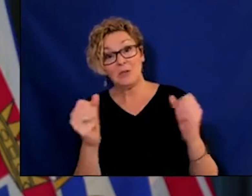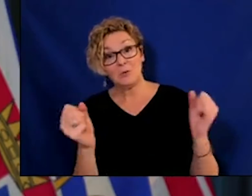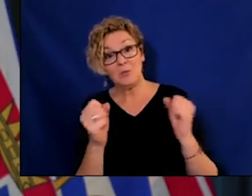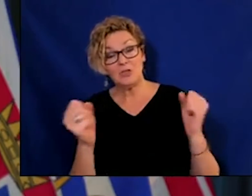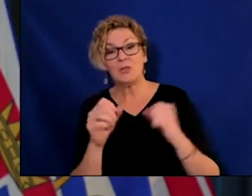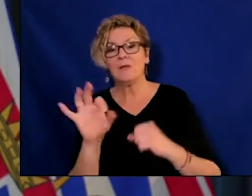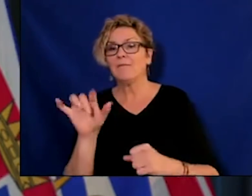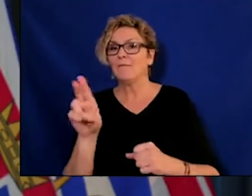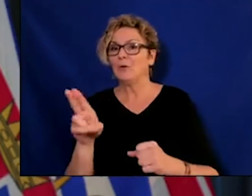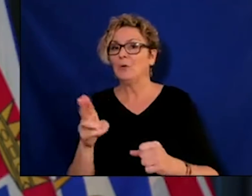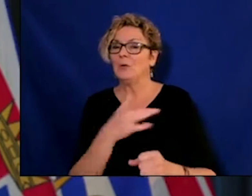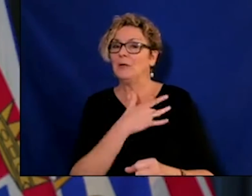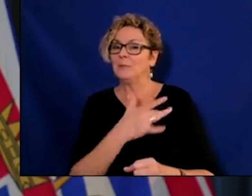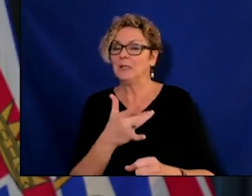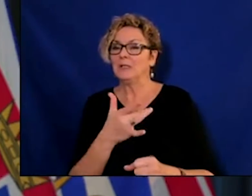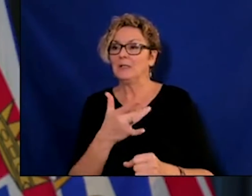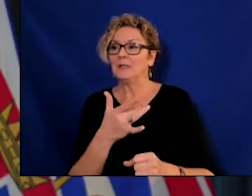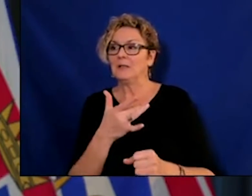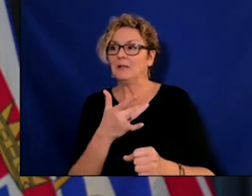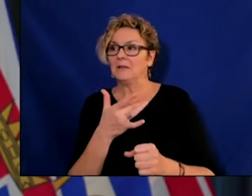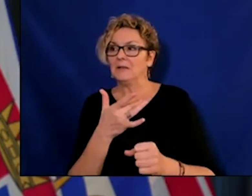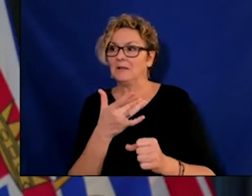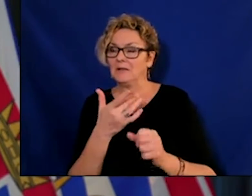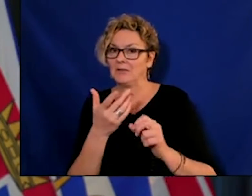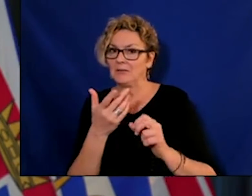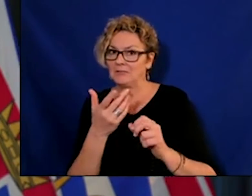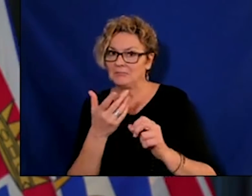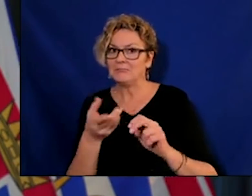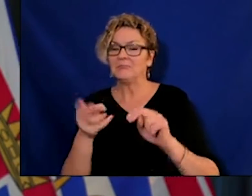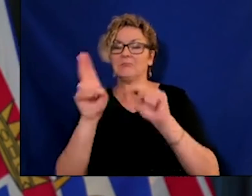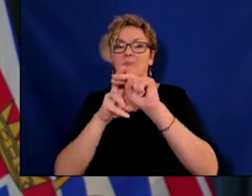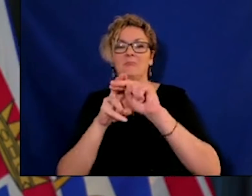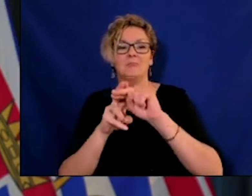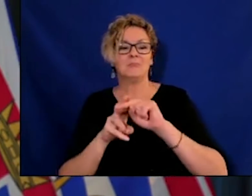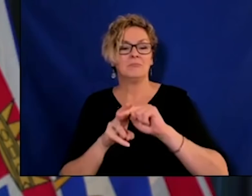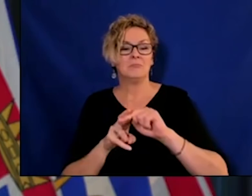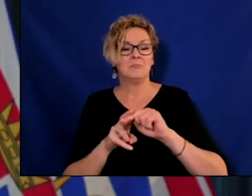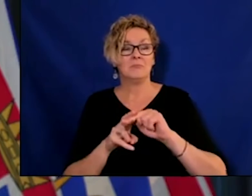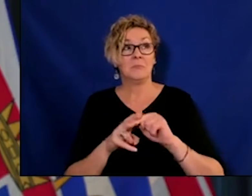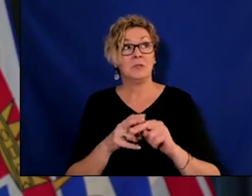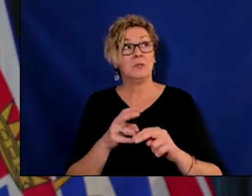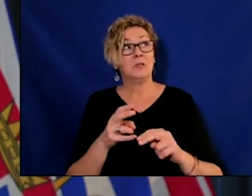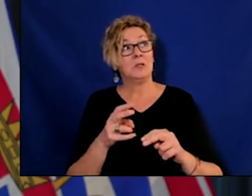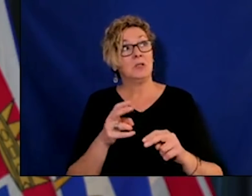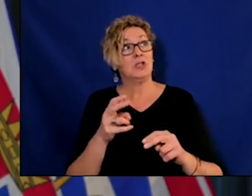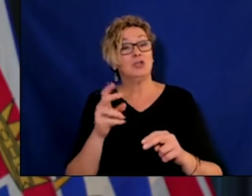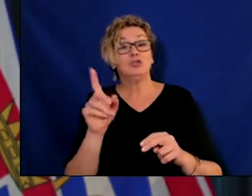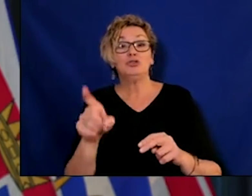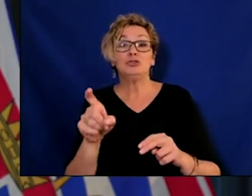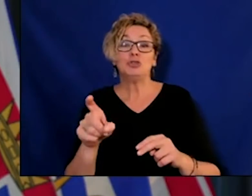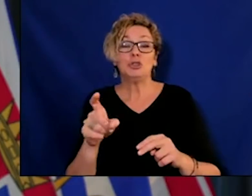about 700 to 800 positive influenza tests at our lab by now, and I think